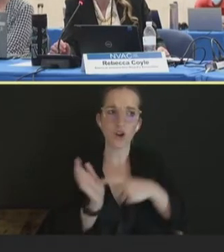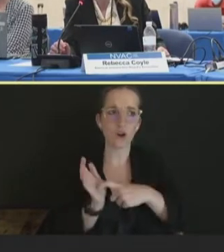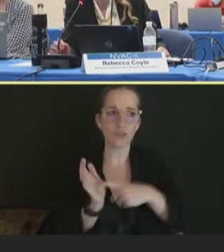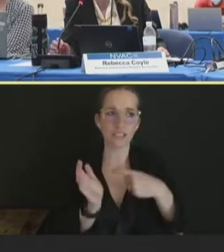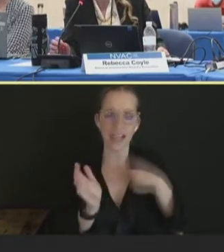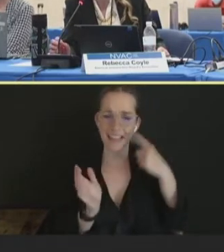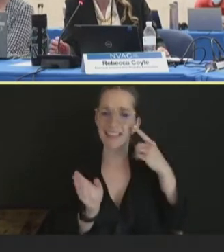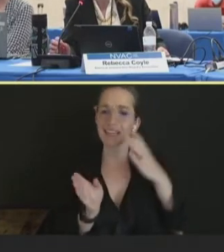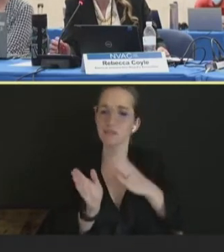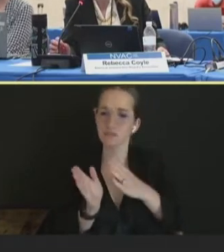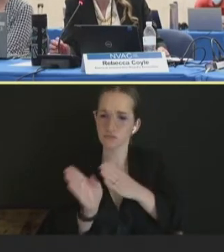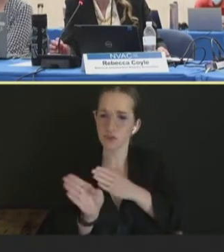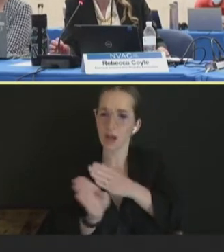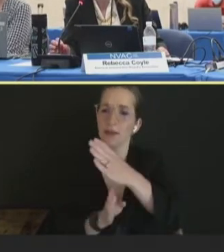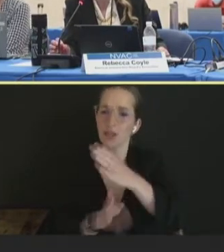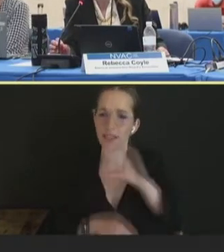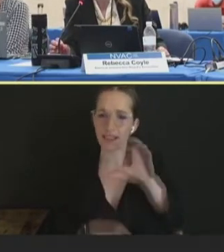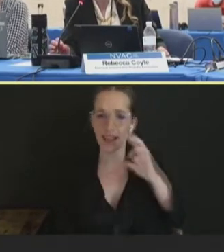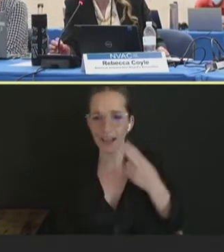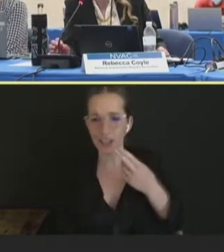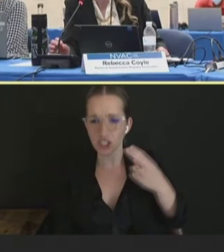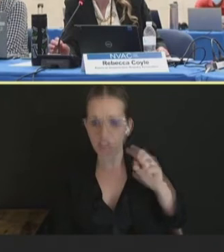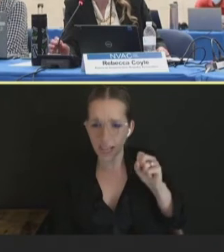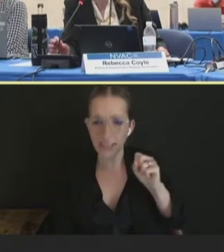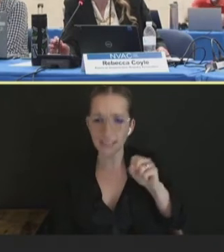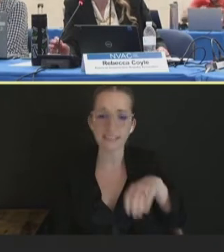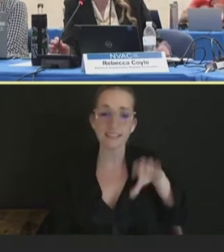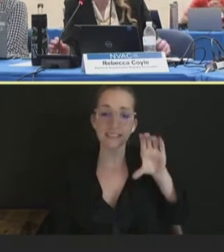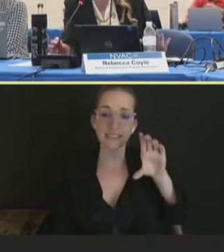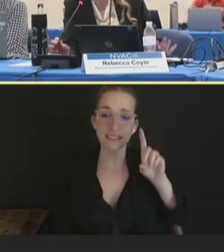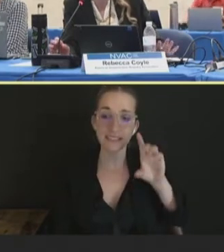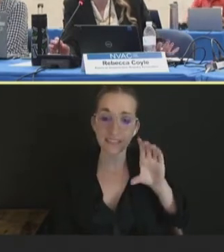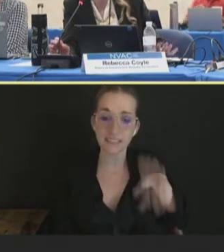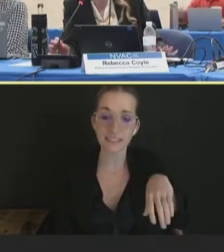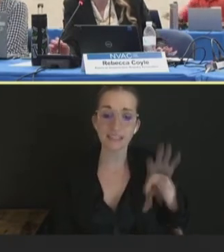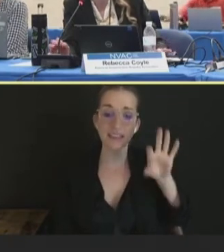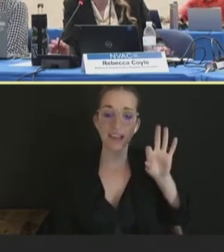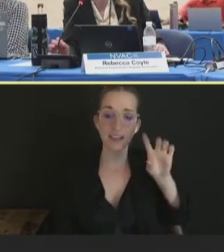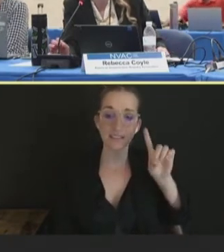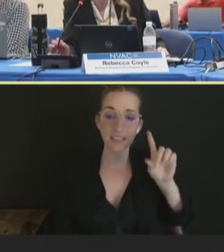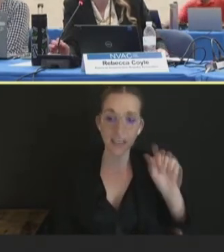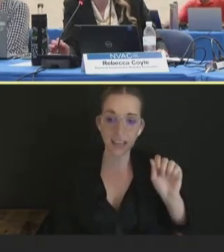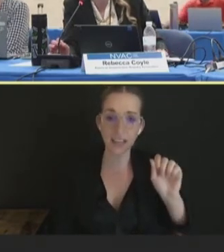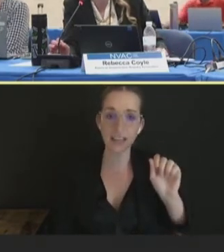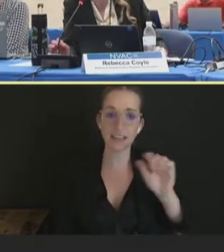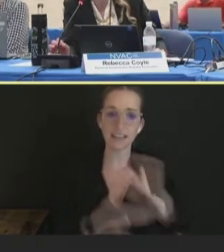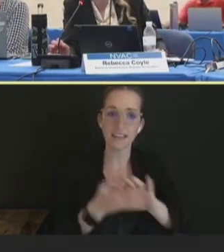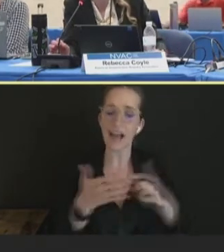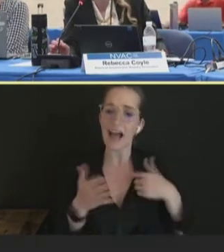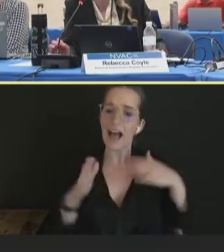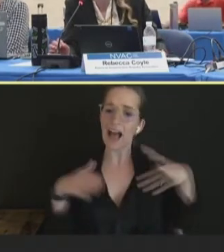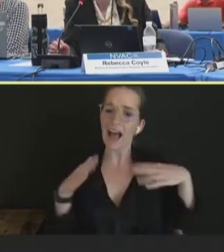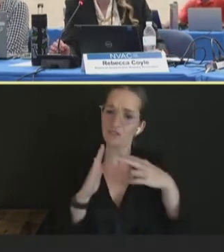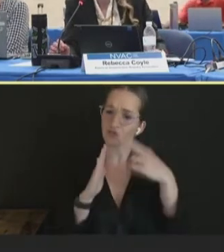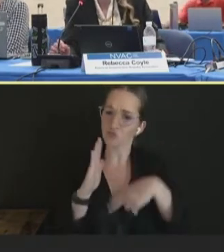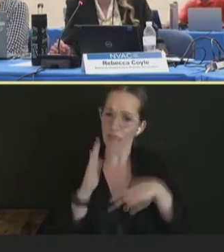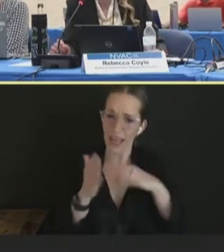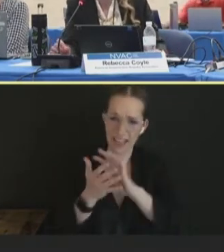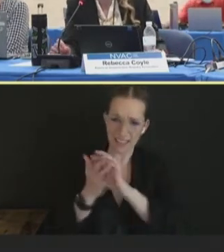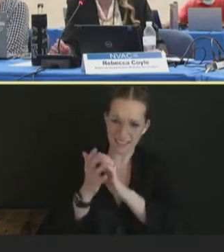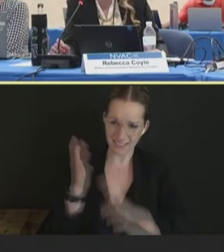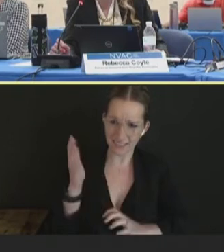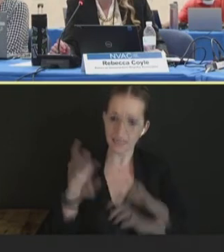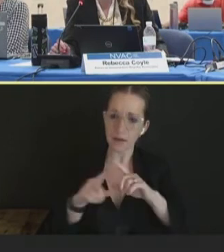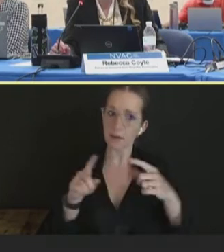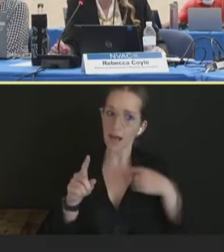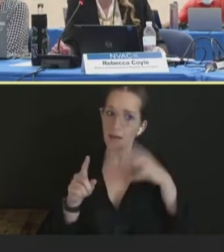HHS, CDC, FDA are called out in there. And having not read the whole thing, I'm assuming there's a reference to others, but I think it